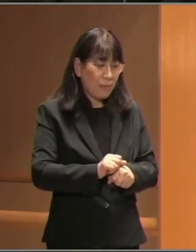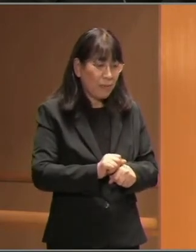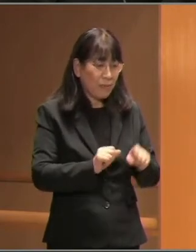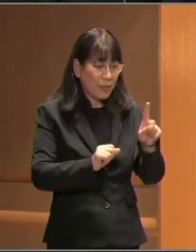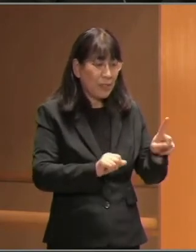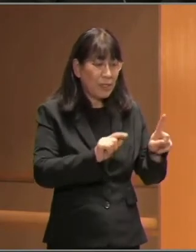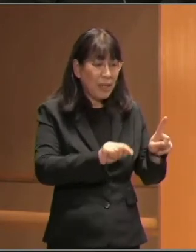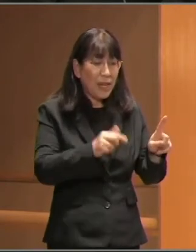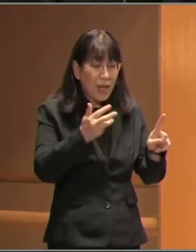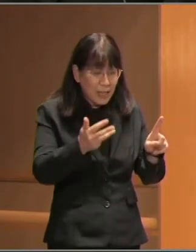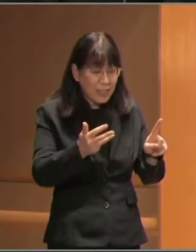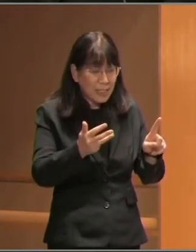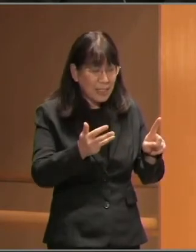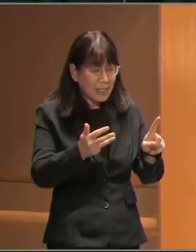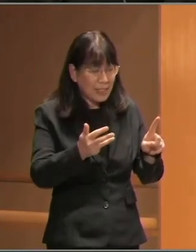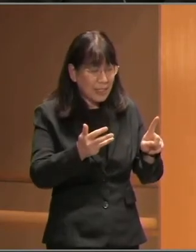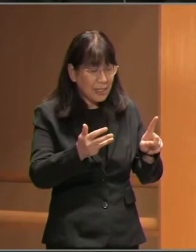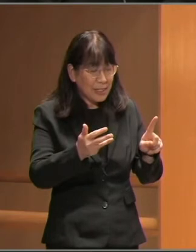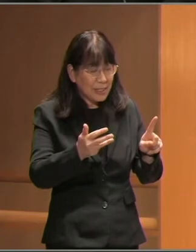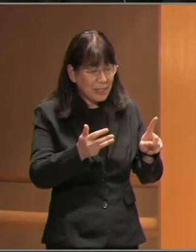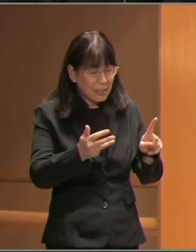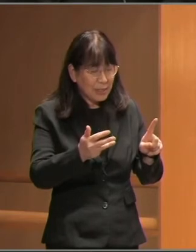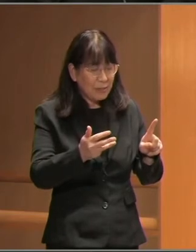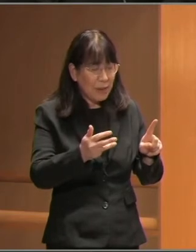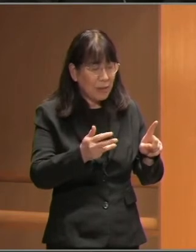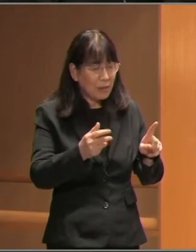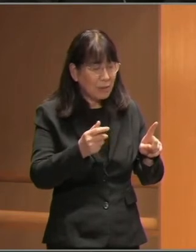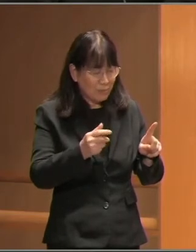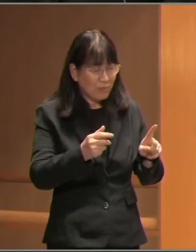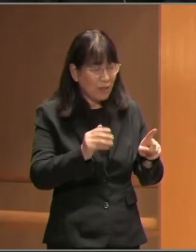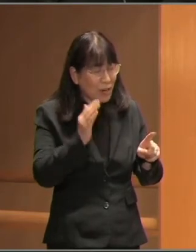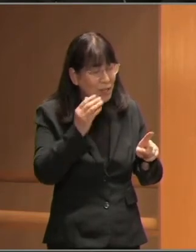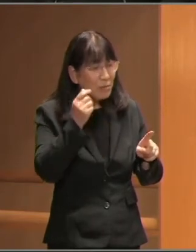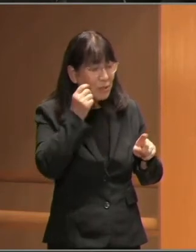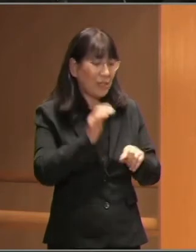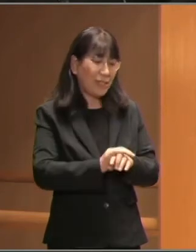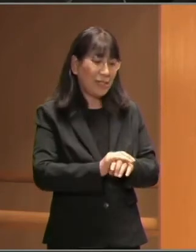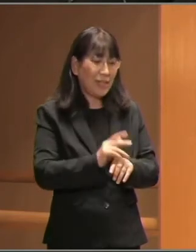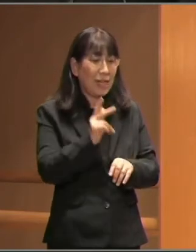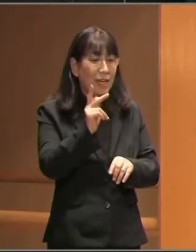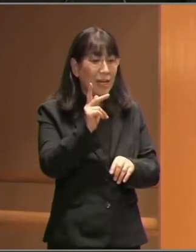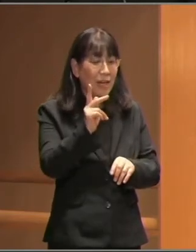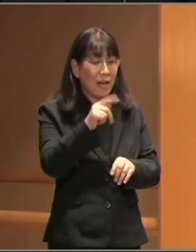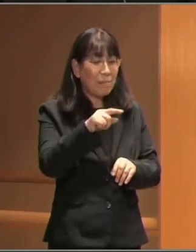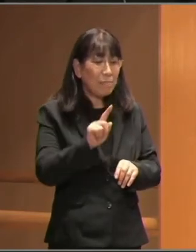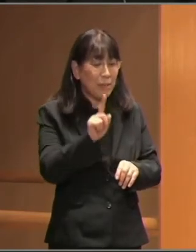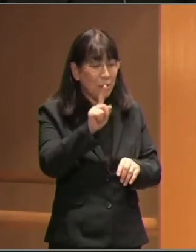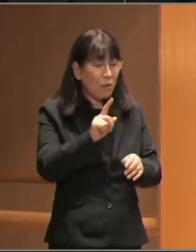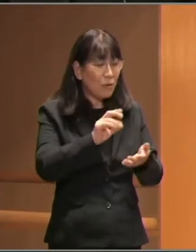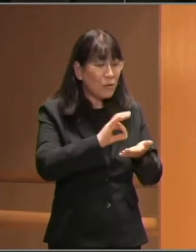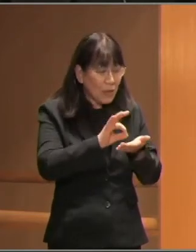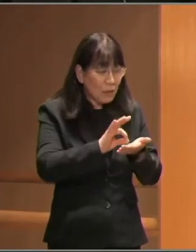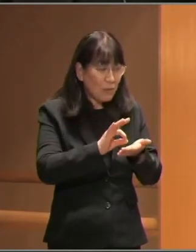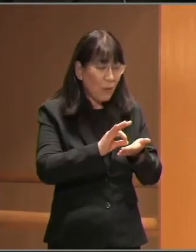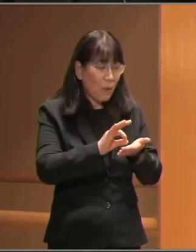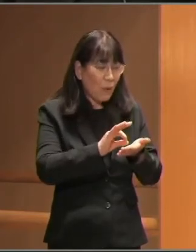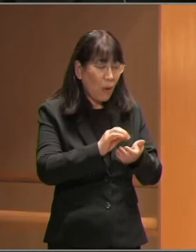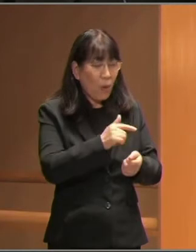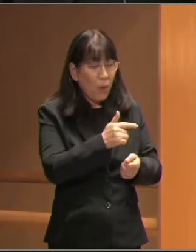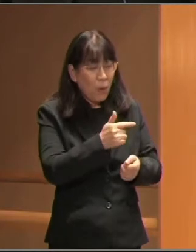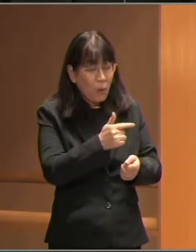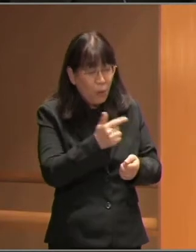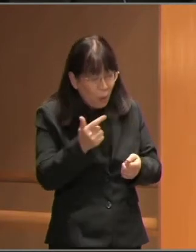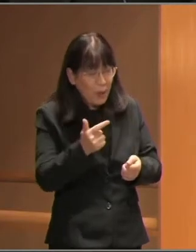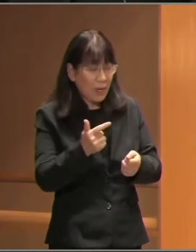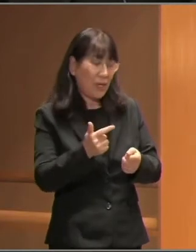can't come up with this much thickness of 1.8, but using the Diplomorpha made paper, you really can come up with